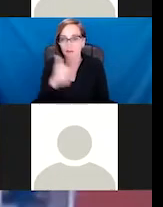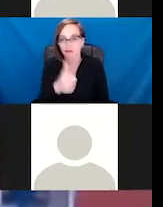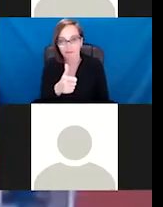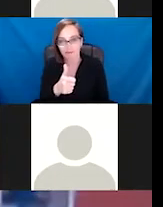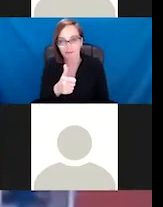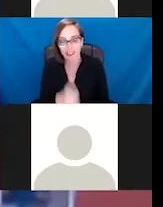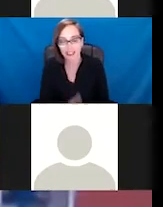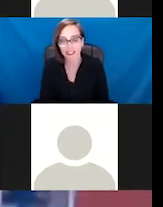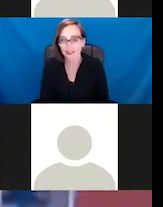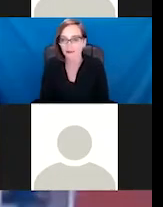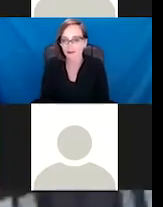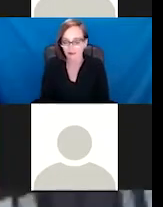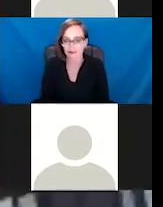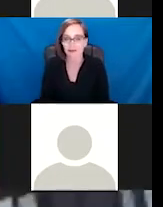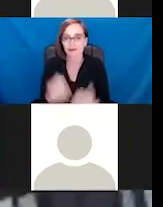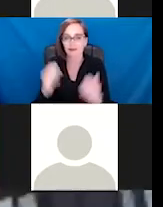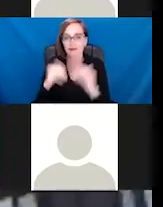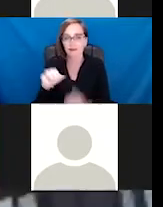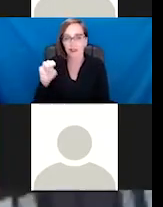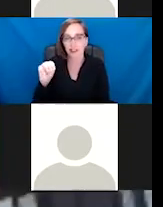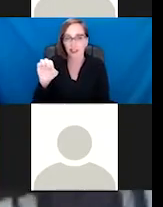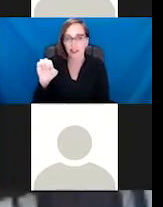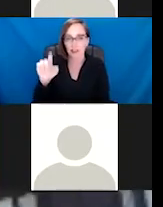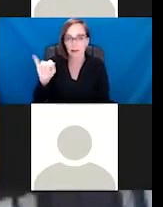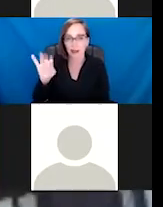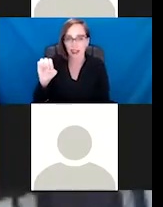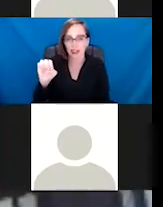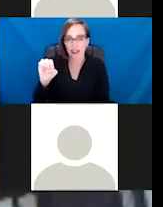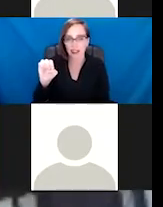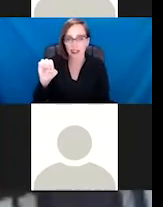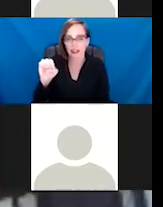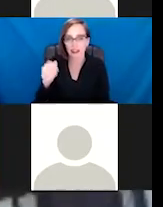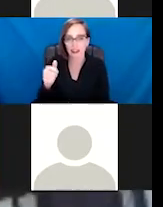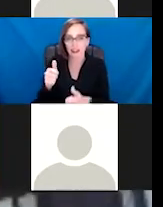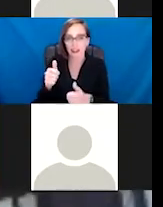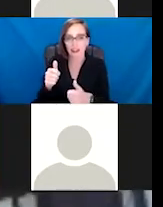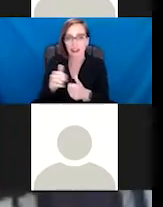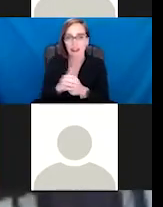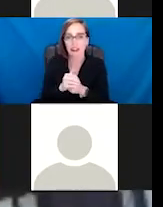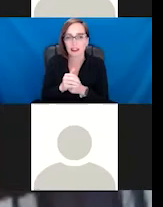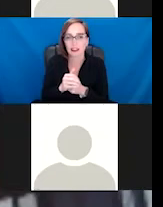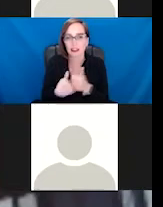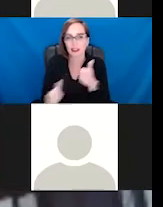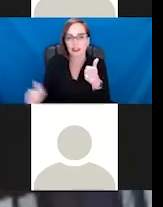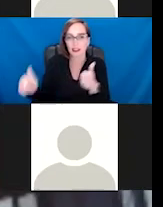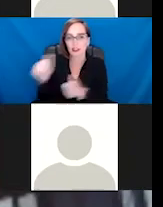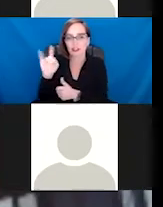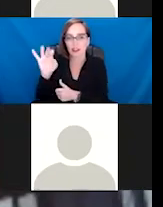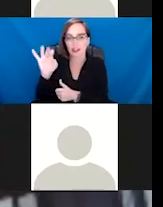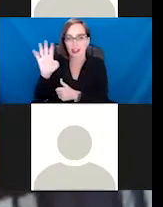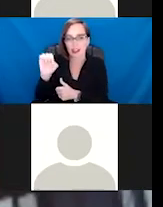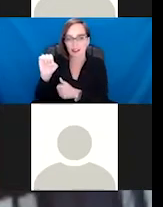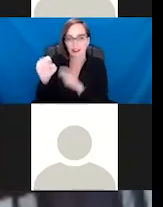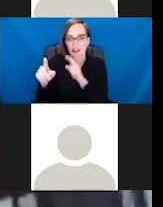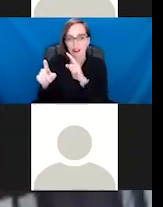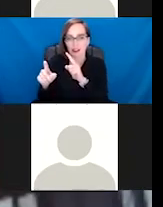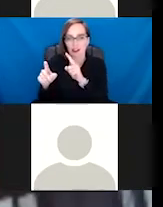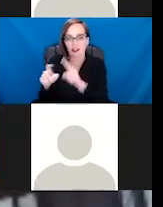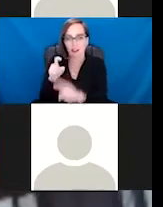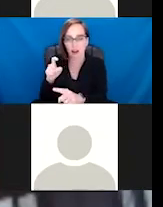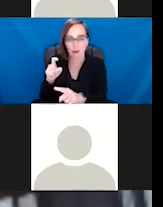This is Melanie Benjamin, Chief Executive, Mille Lacs Band of Ojibwe, and sitting back